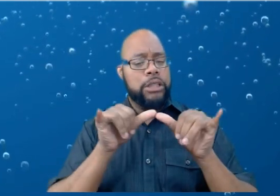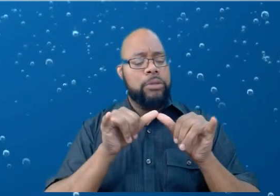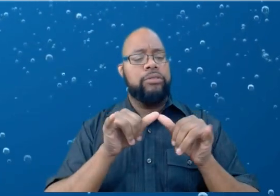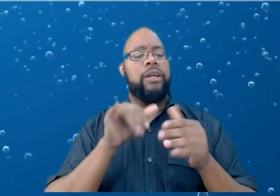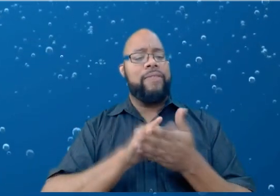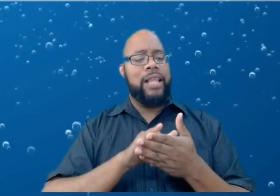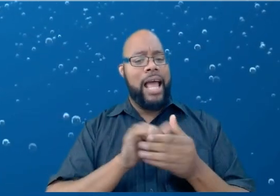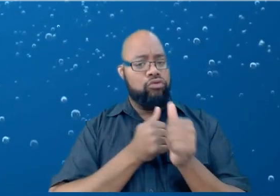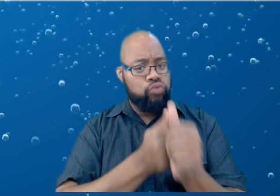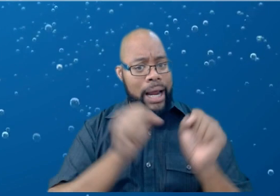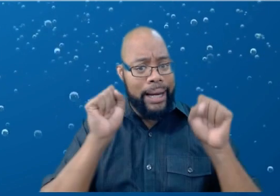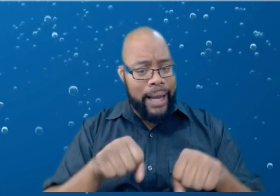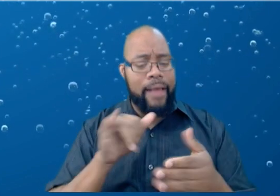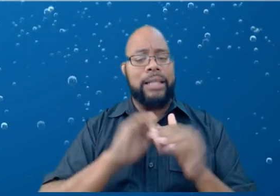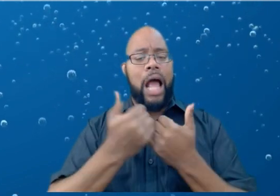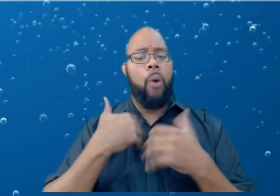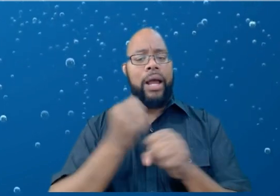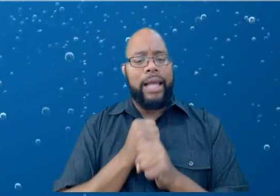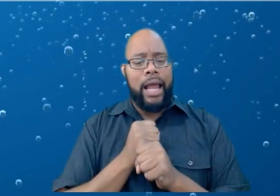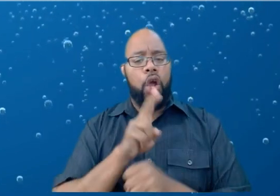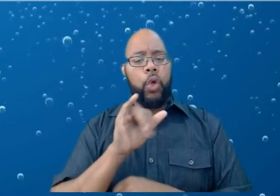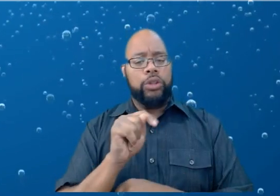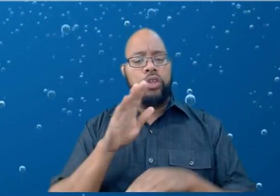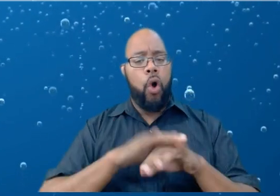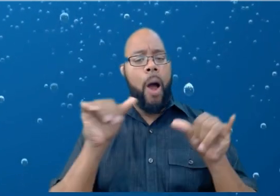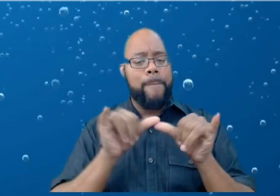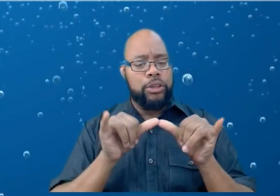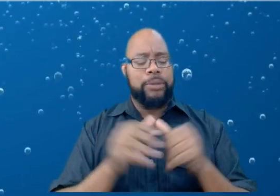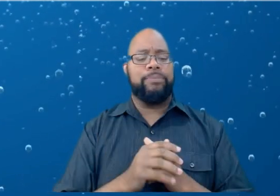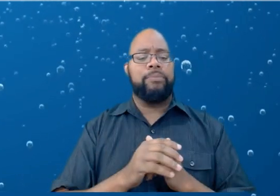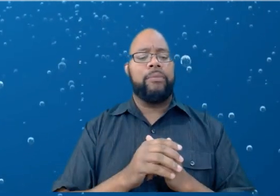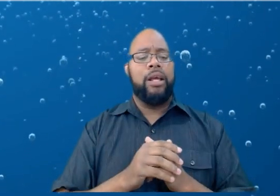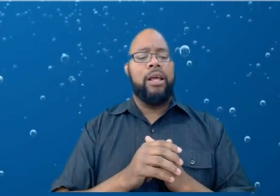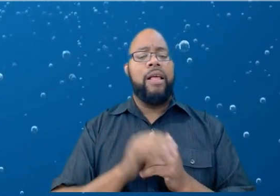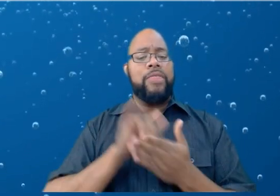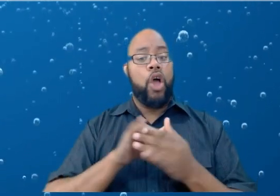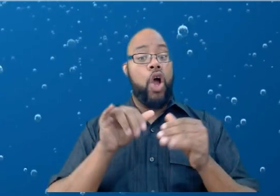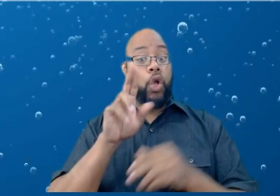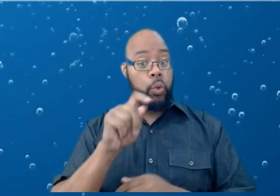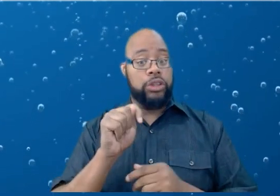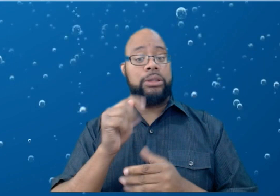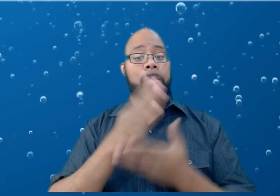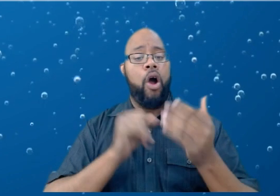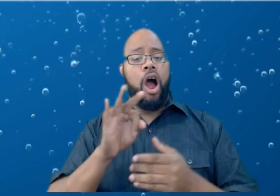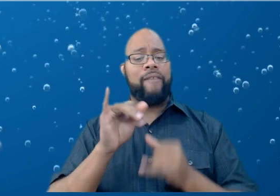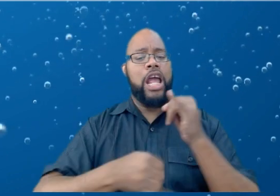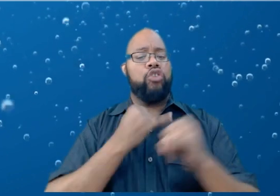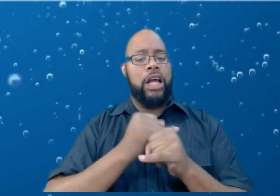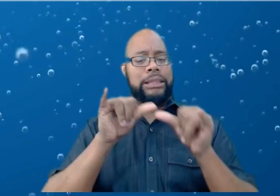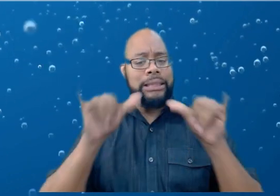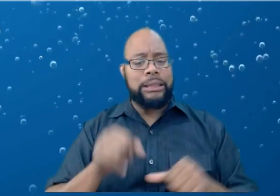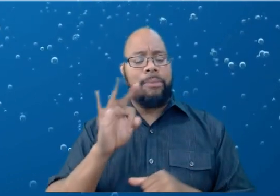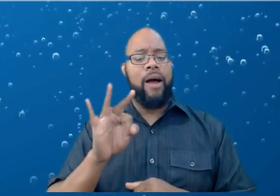your measurements are metrologically traceable. So this is how do we get units on the measurements? Preferably, those units are part of